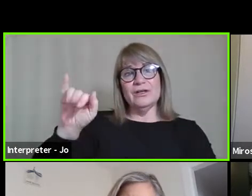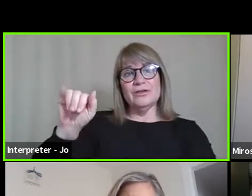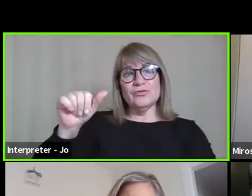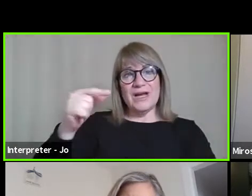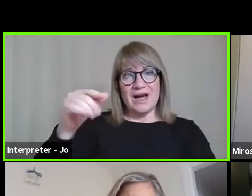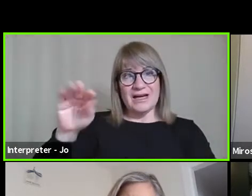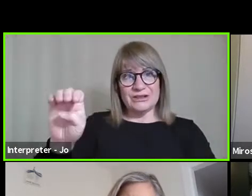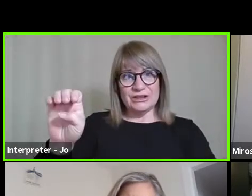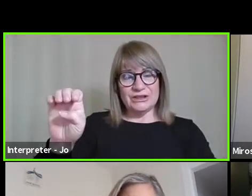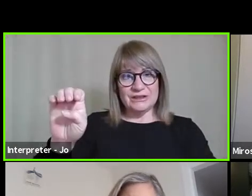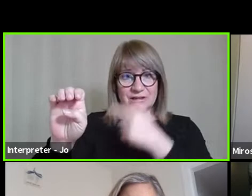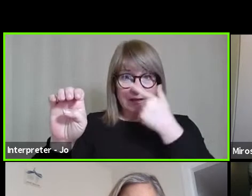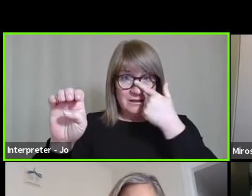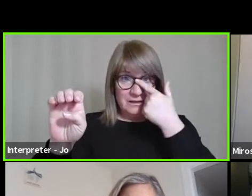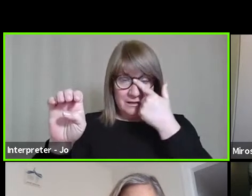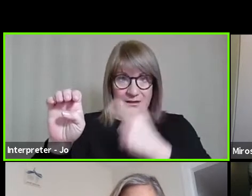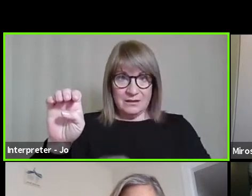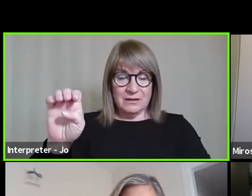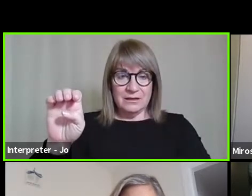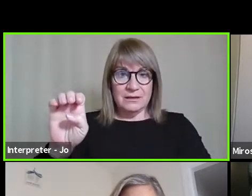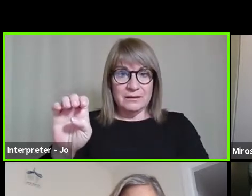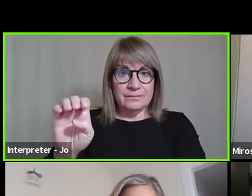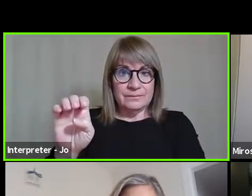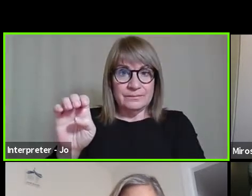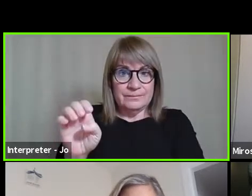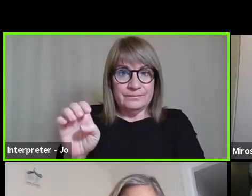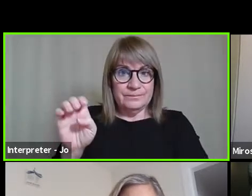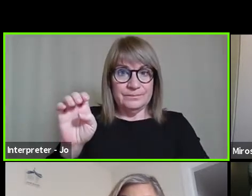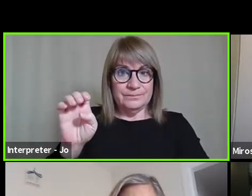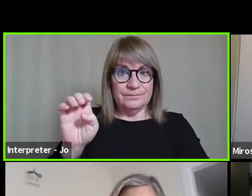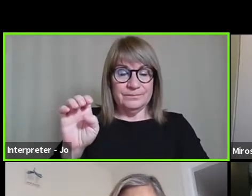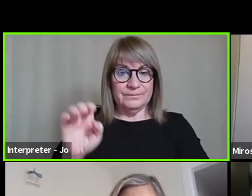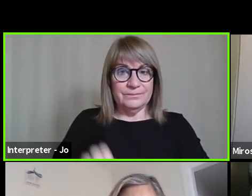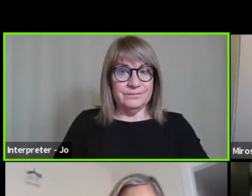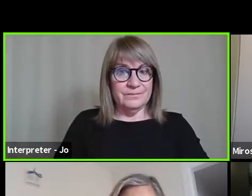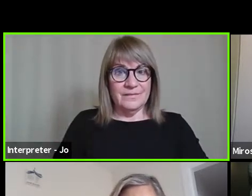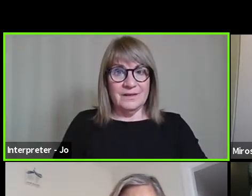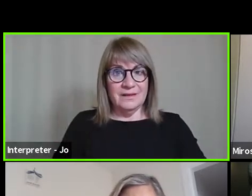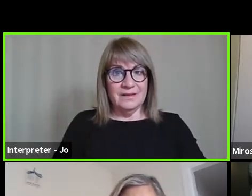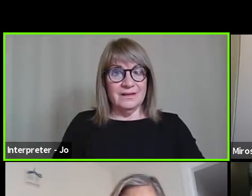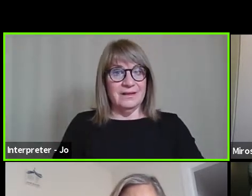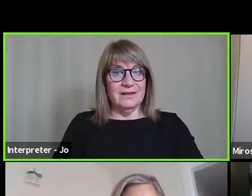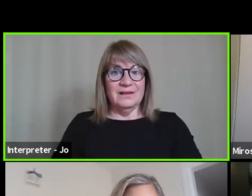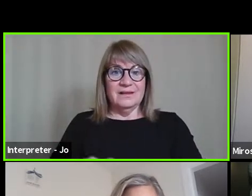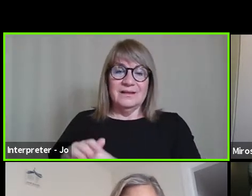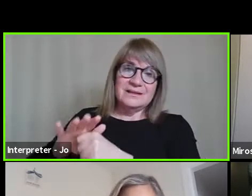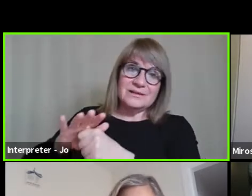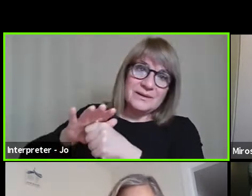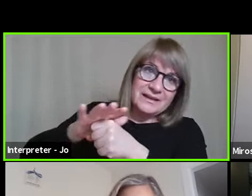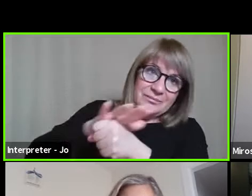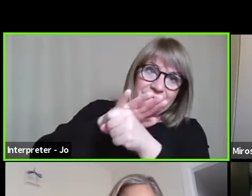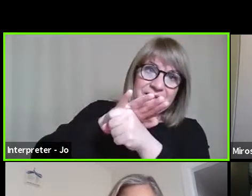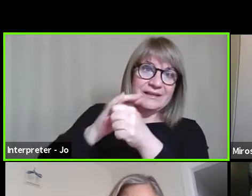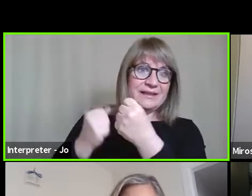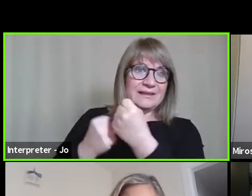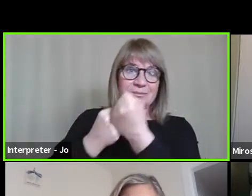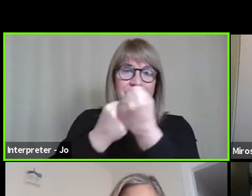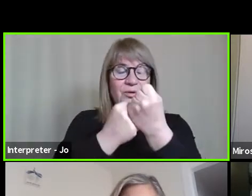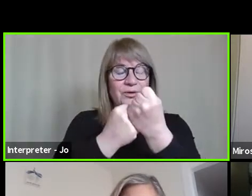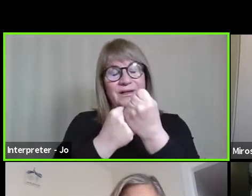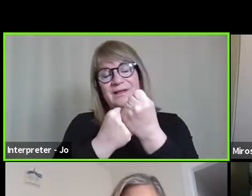uh has been completely underpinned by eugenic principles